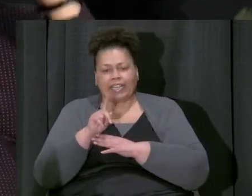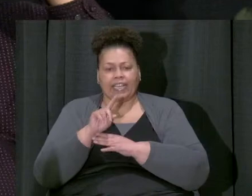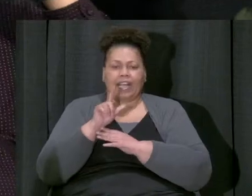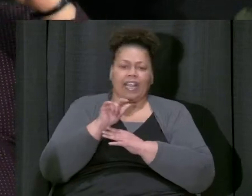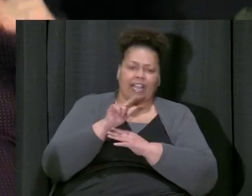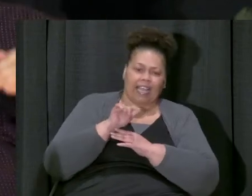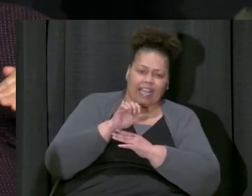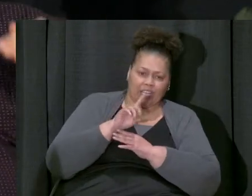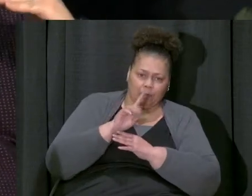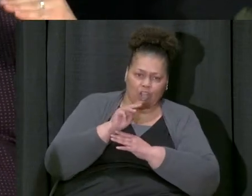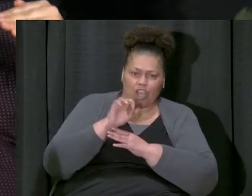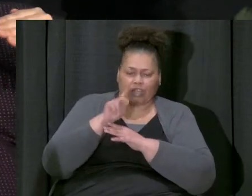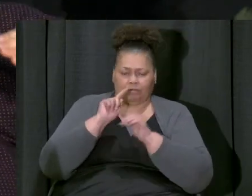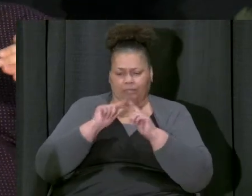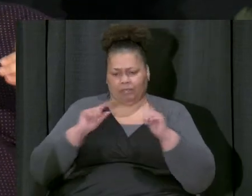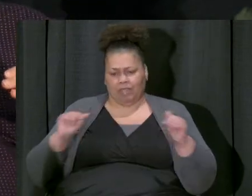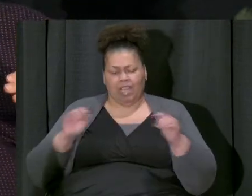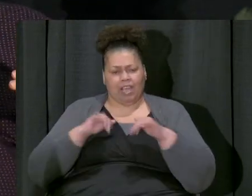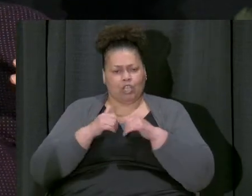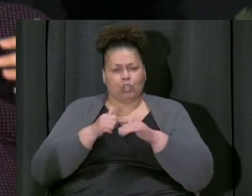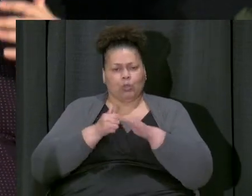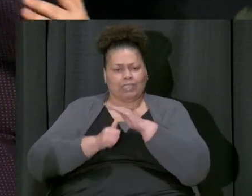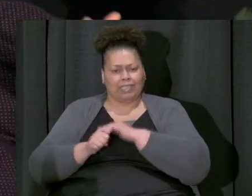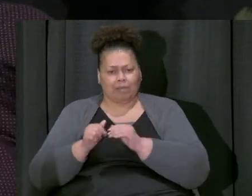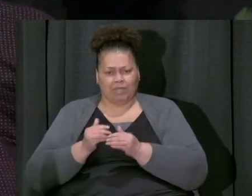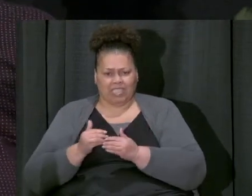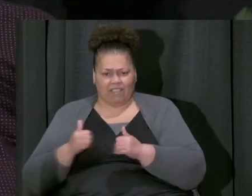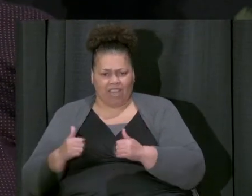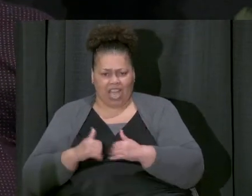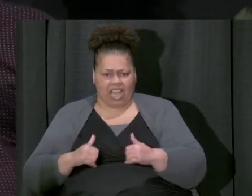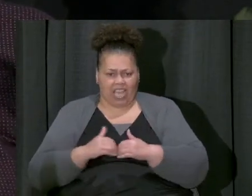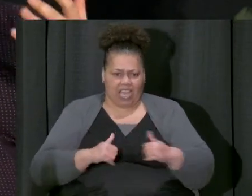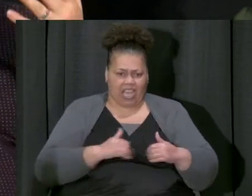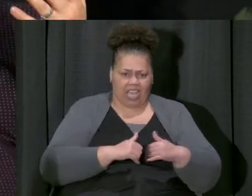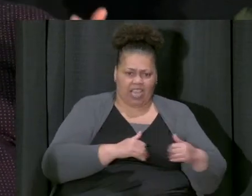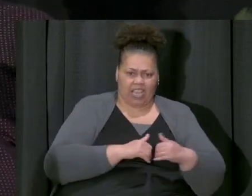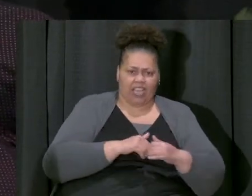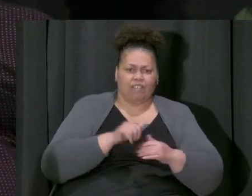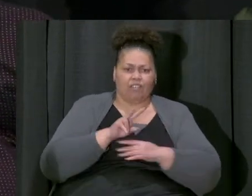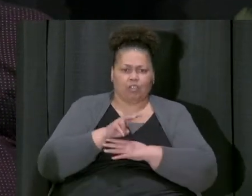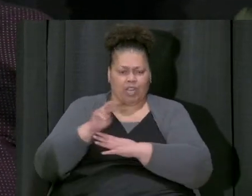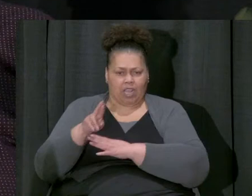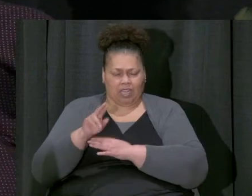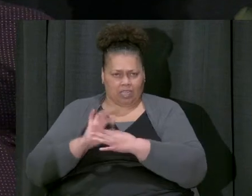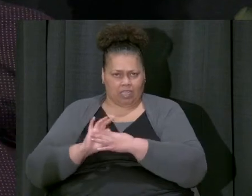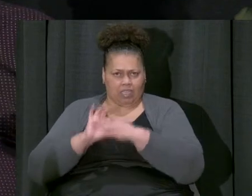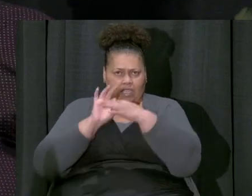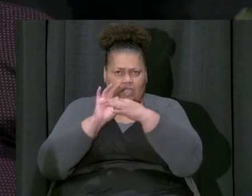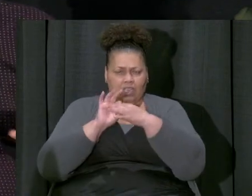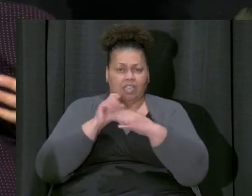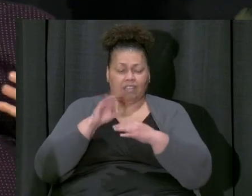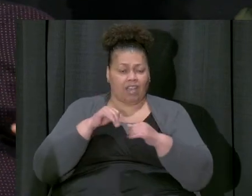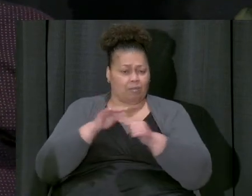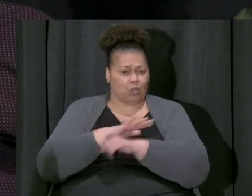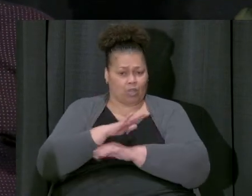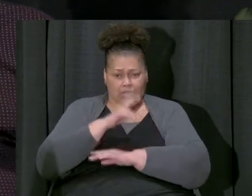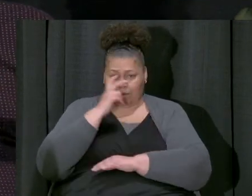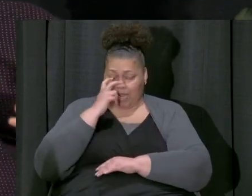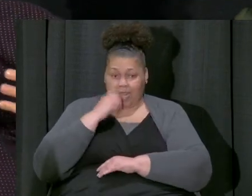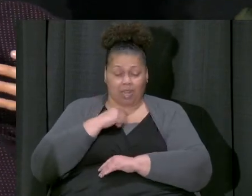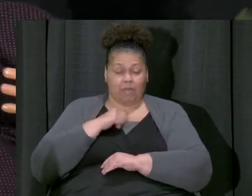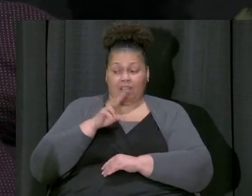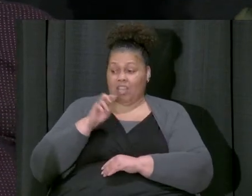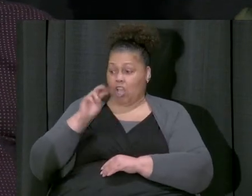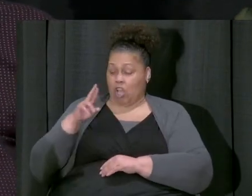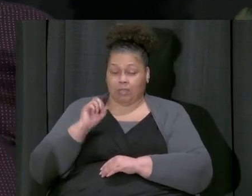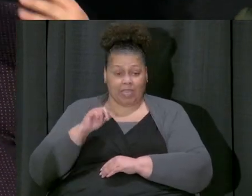How do you subdivide a virtual reality space into something equivalent to that headers, right? If I'm totally blind, I'm in a VR space,